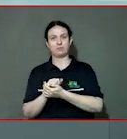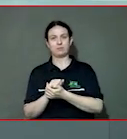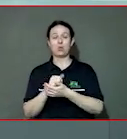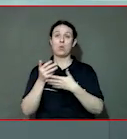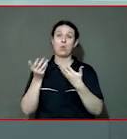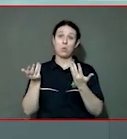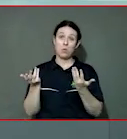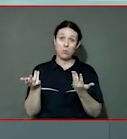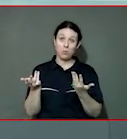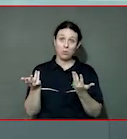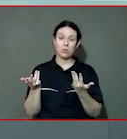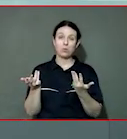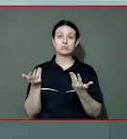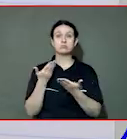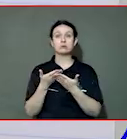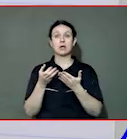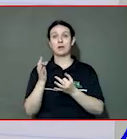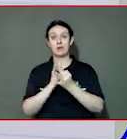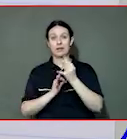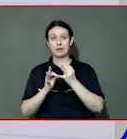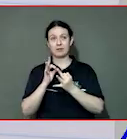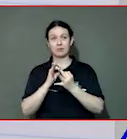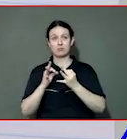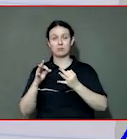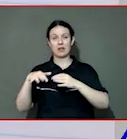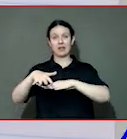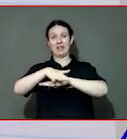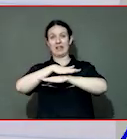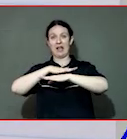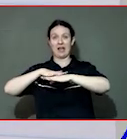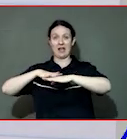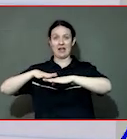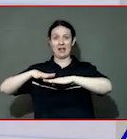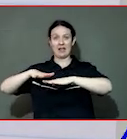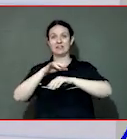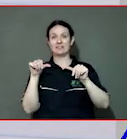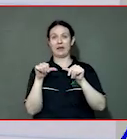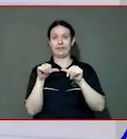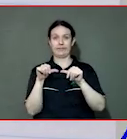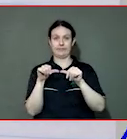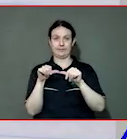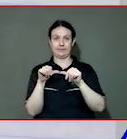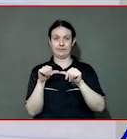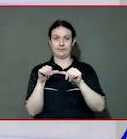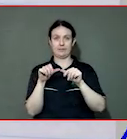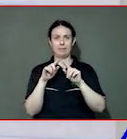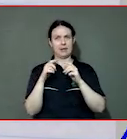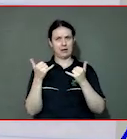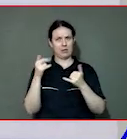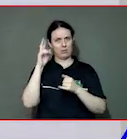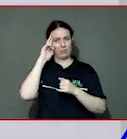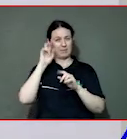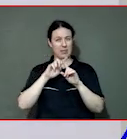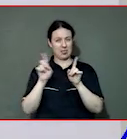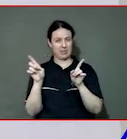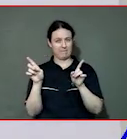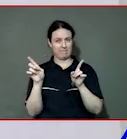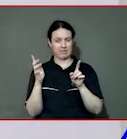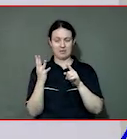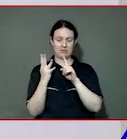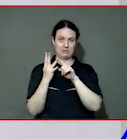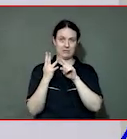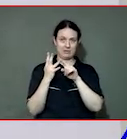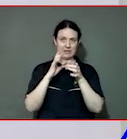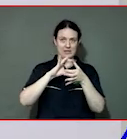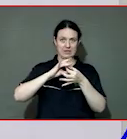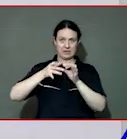Or you can talk about the surface area. Okay, now there's a difference between chain length